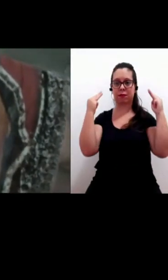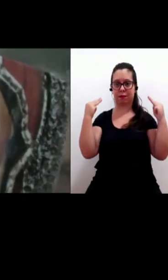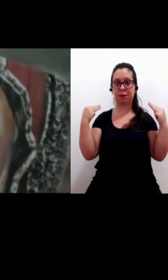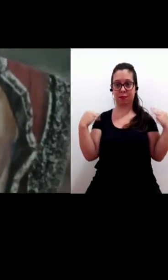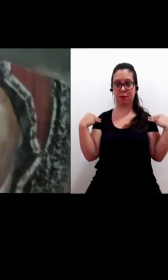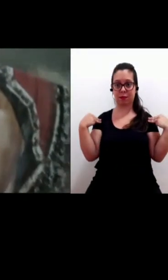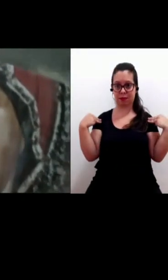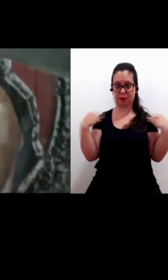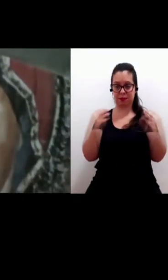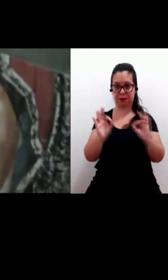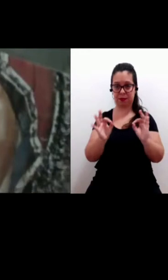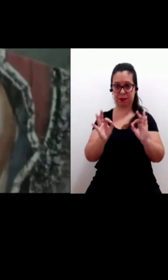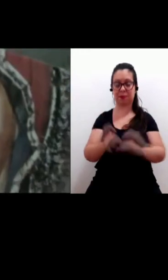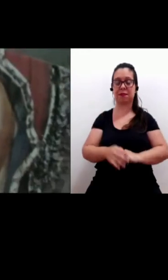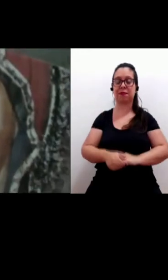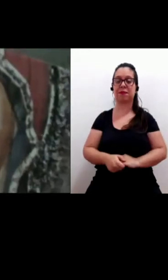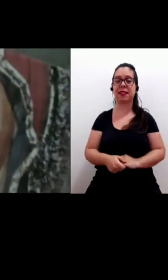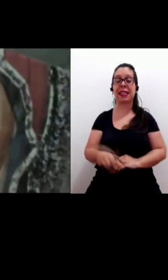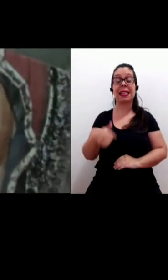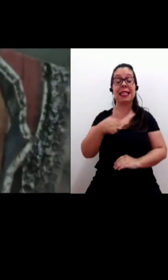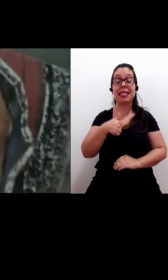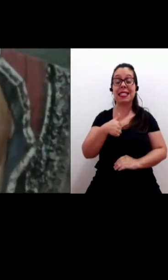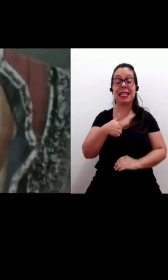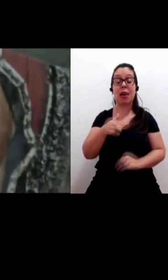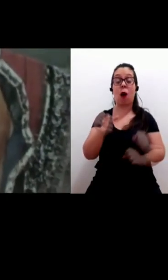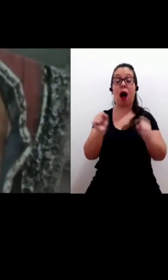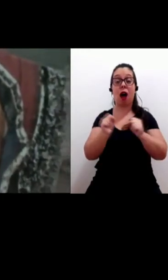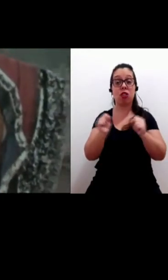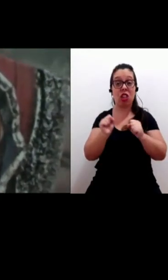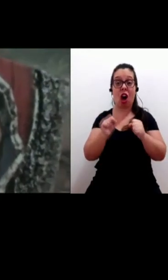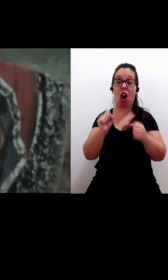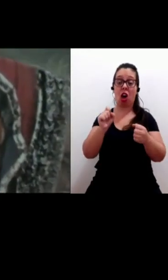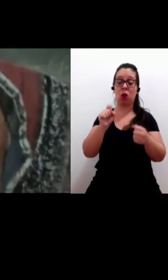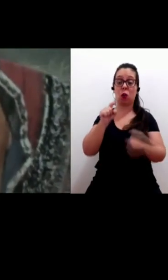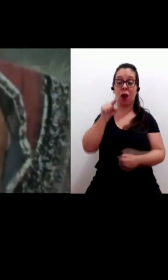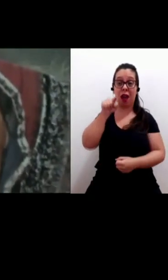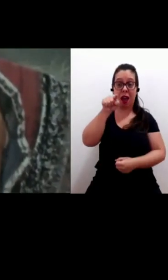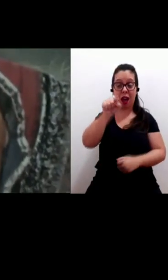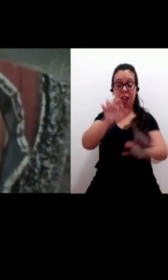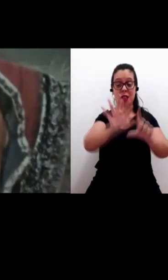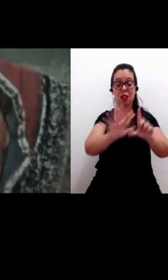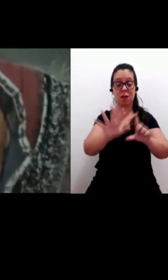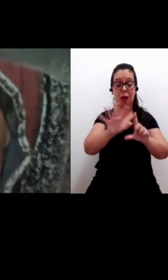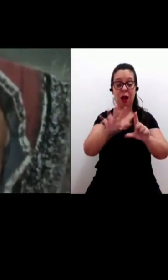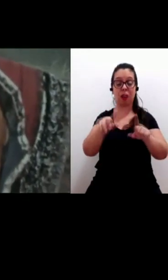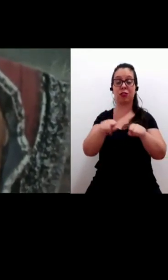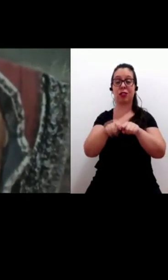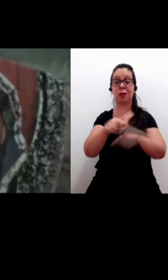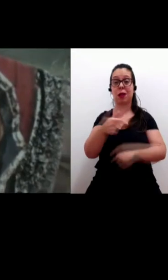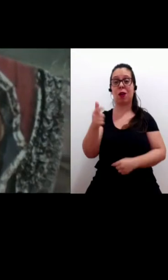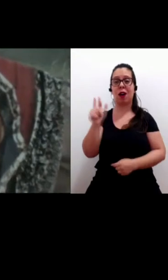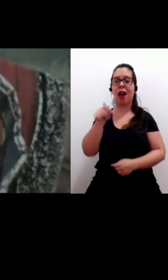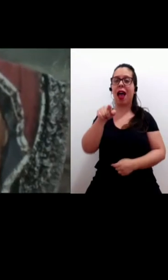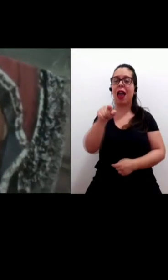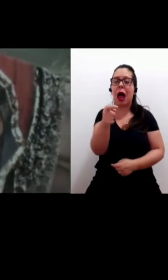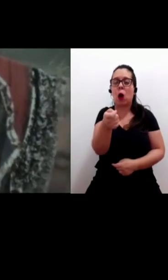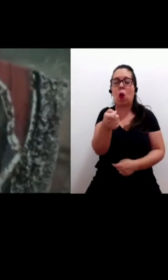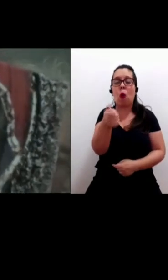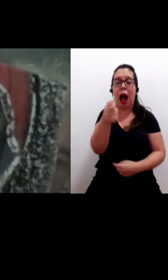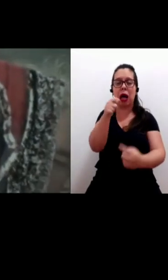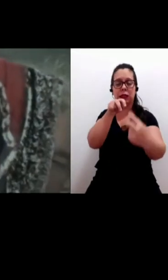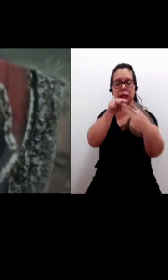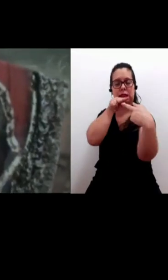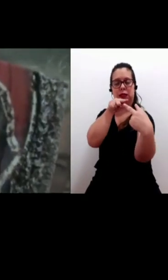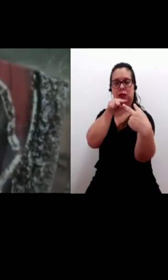what I love about these icons and many other icons is she's almost looking at us,